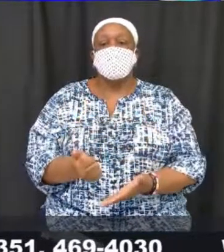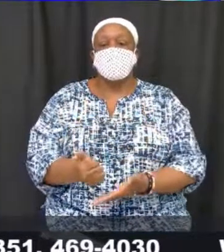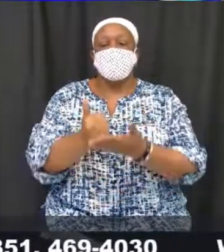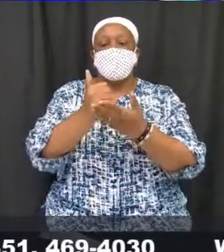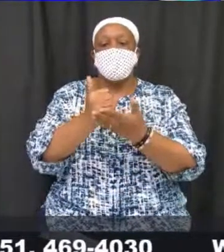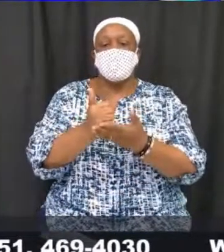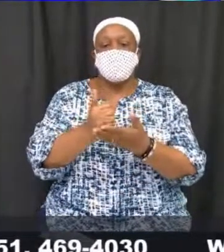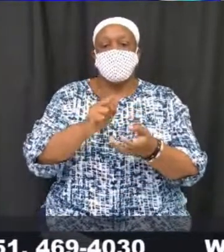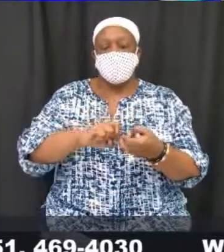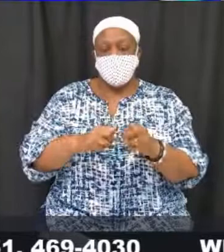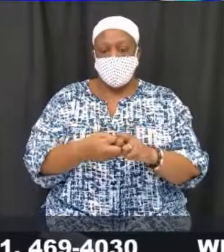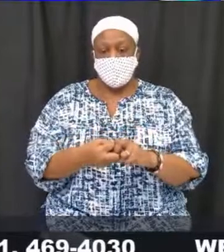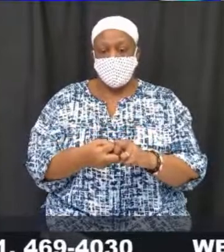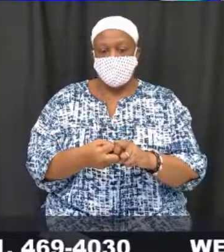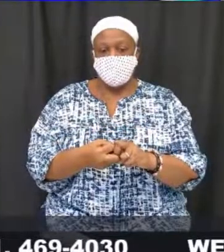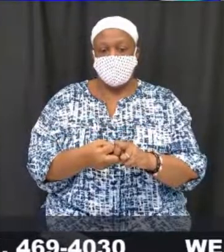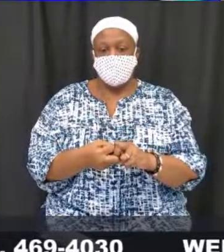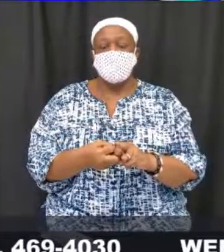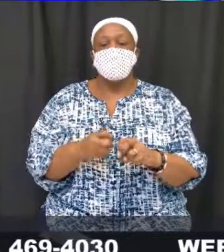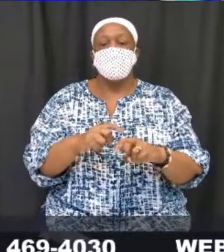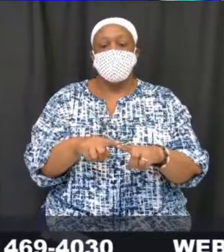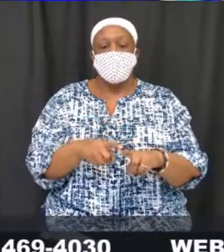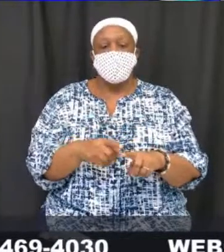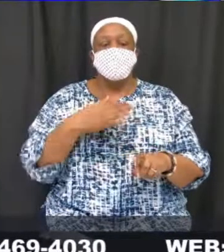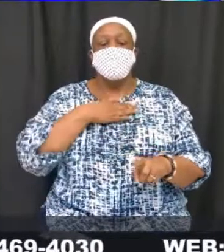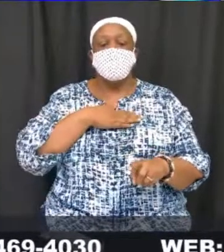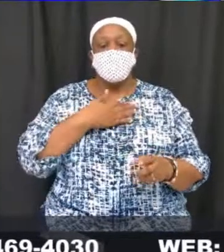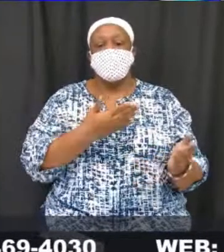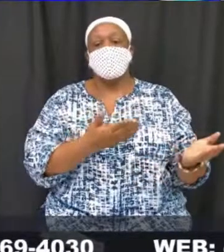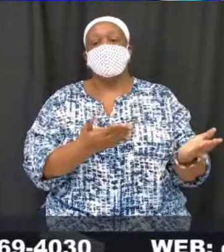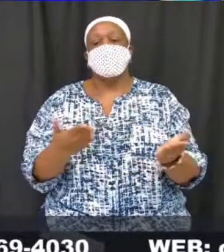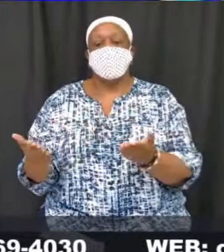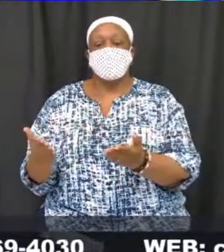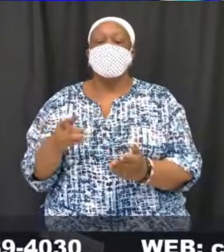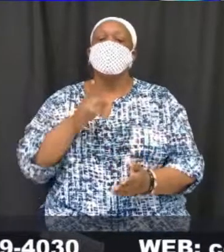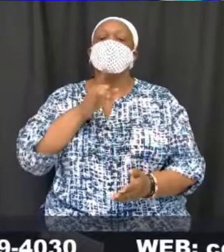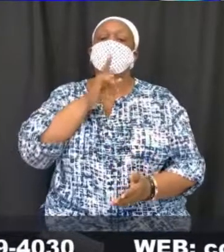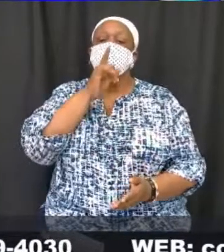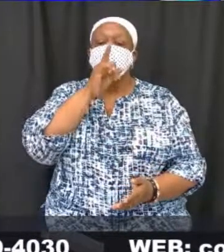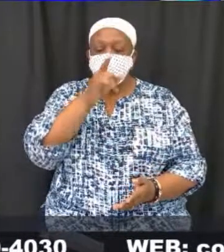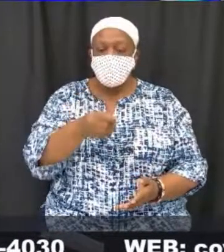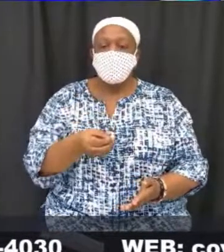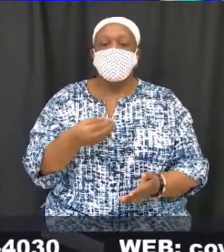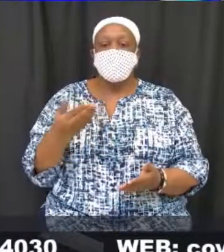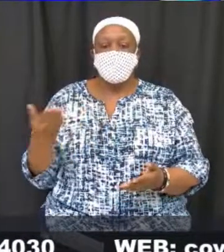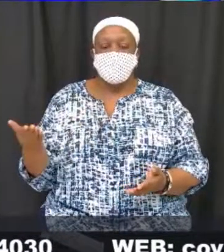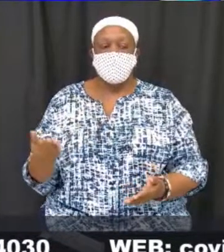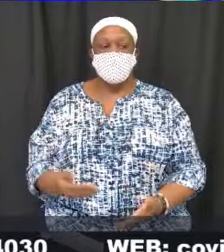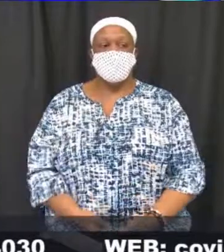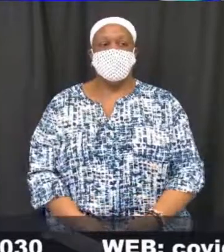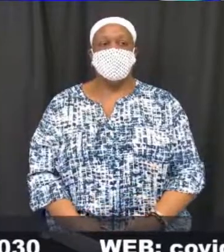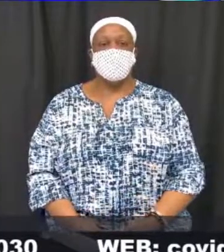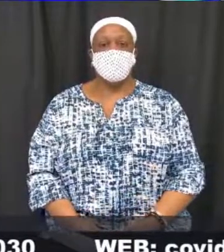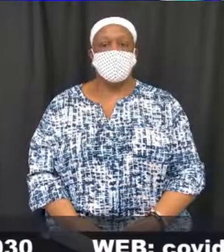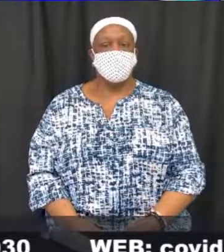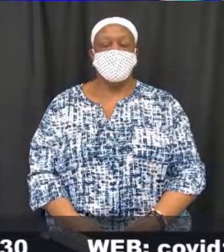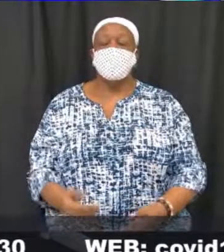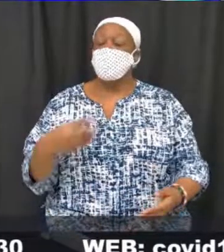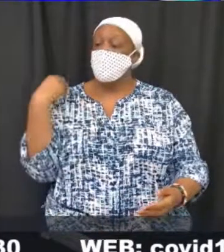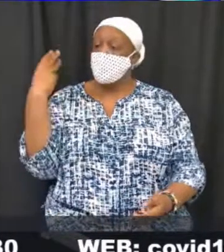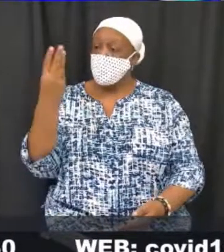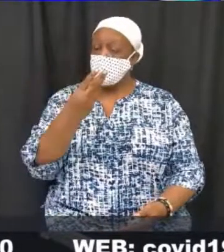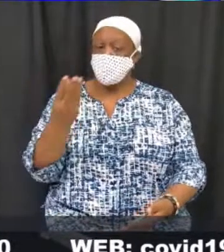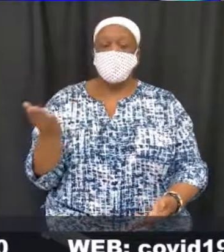is to bring them the real facts." End of quote. We have been bringing you the facts based on the